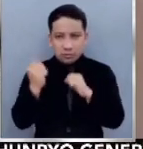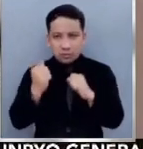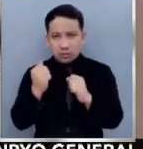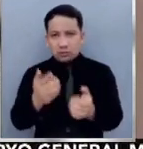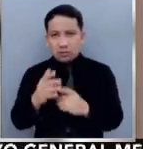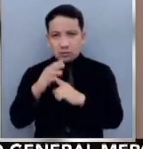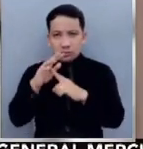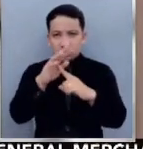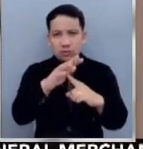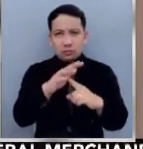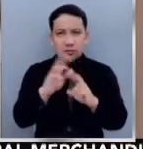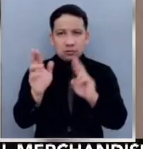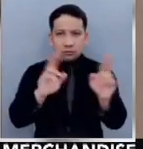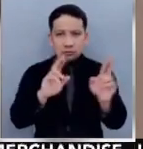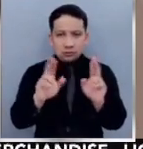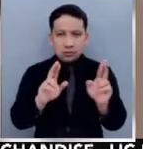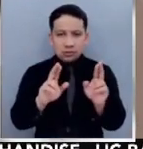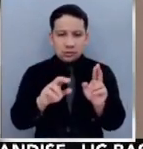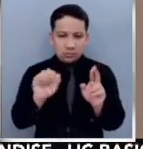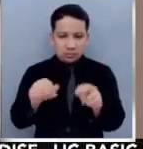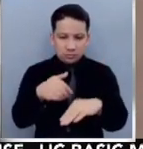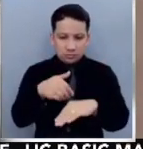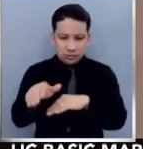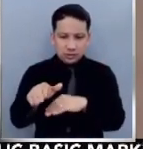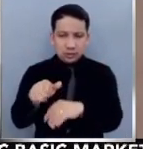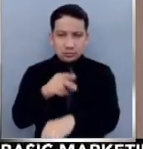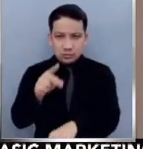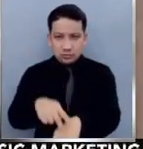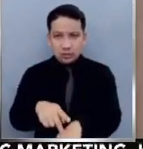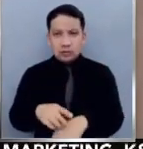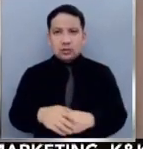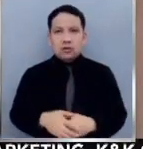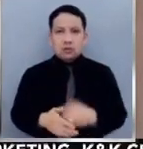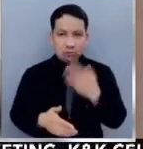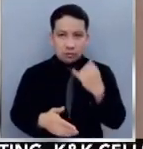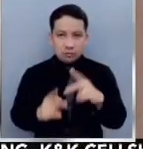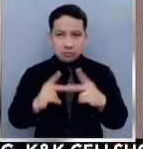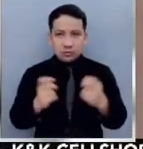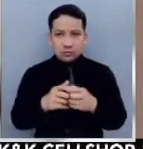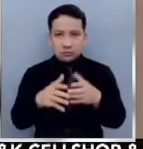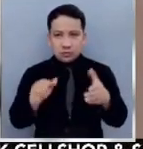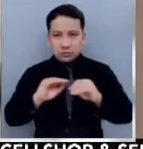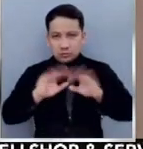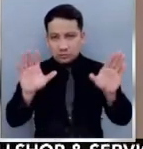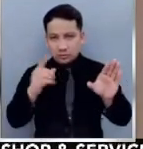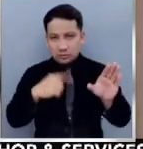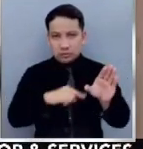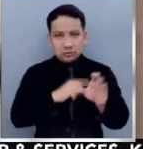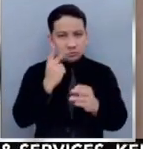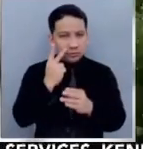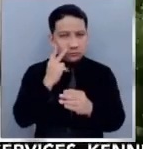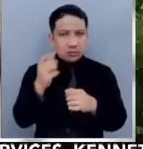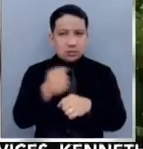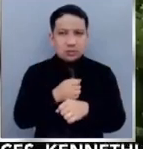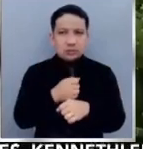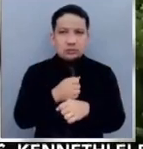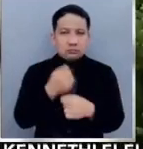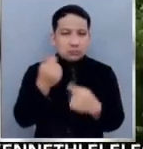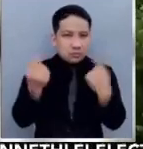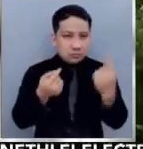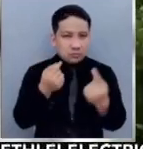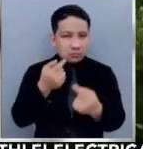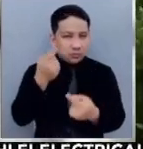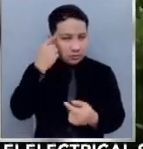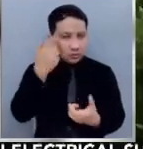That is why our position is very, very clear, and I think that it could be taken into consideration. Sa mga